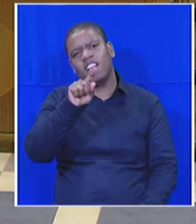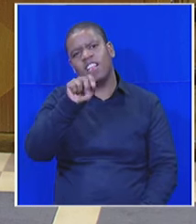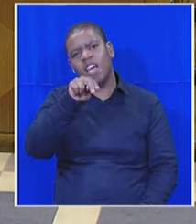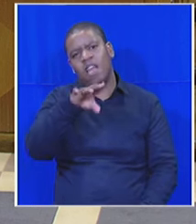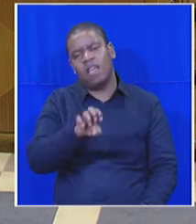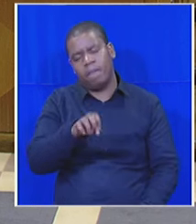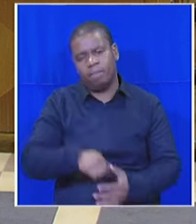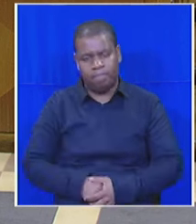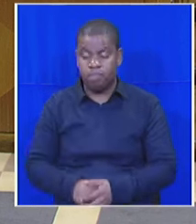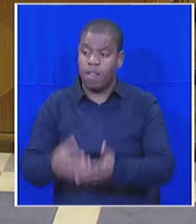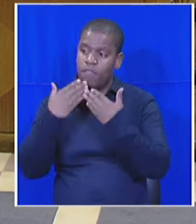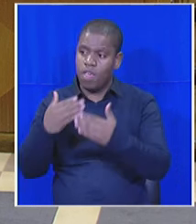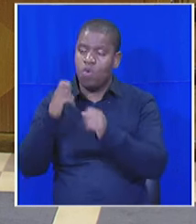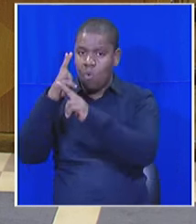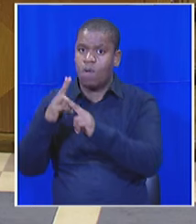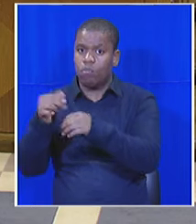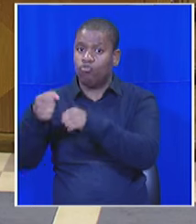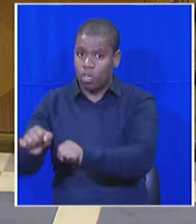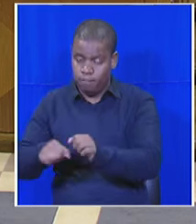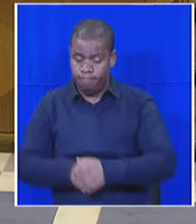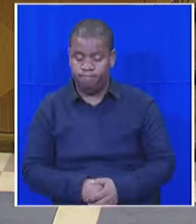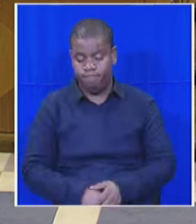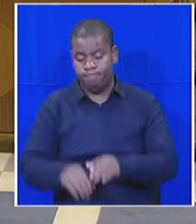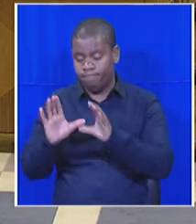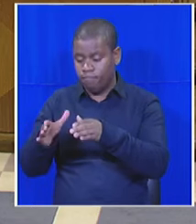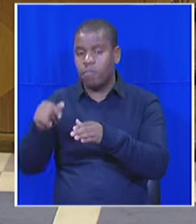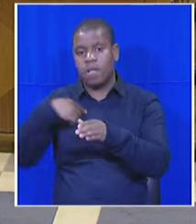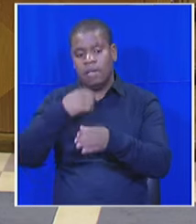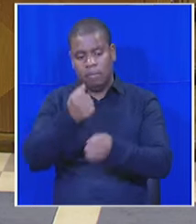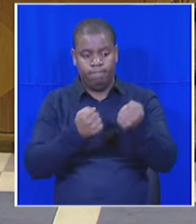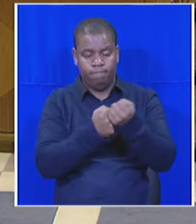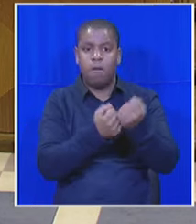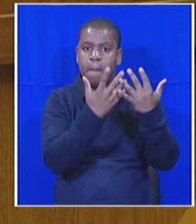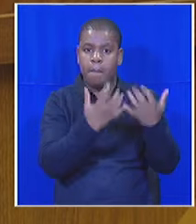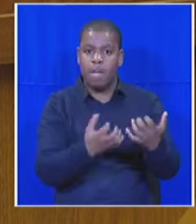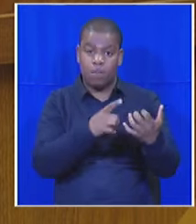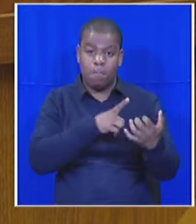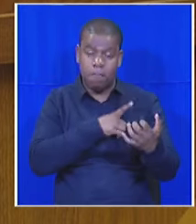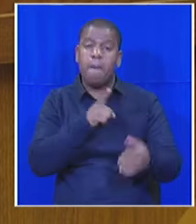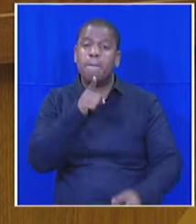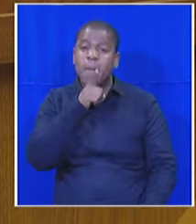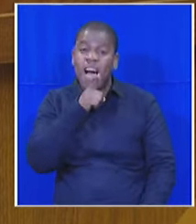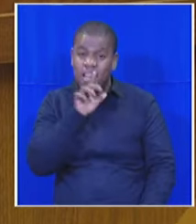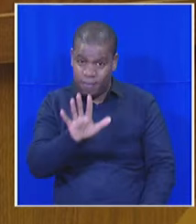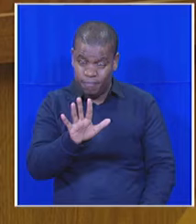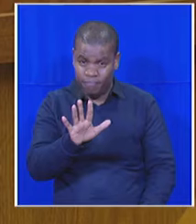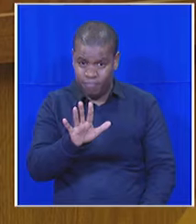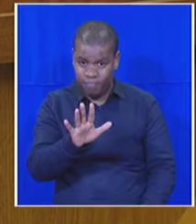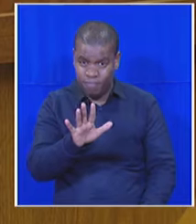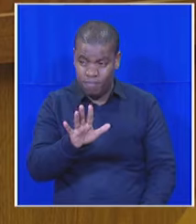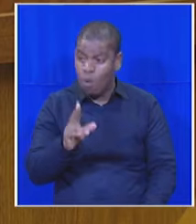Thank you, Honorable Chair. The UDM fully supports the budget, but, Honorable Minister,